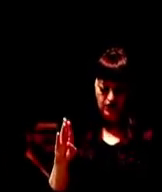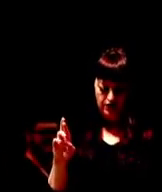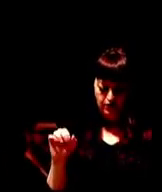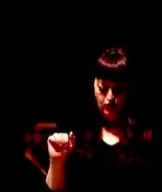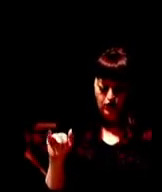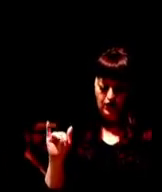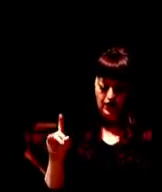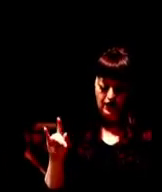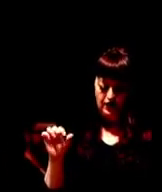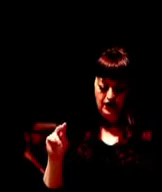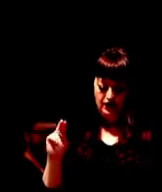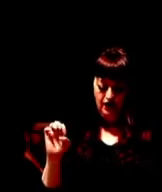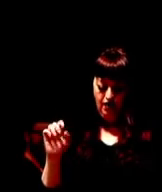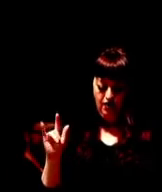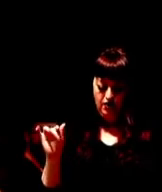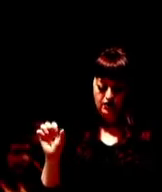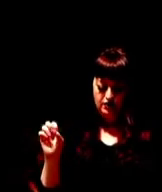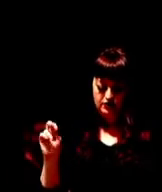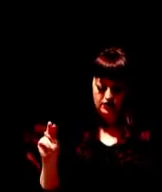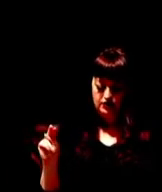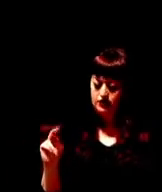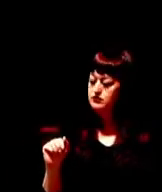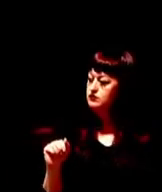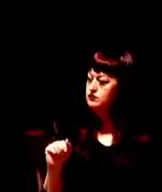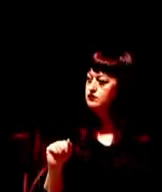Braden Ellenson.